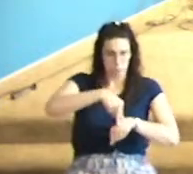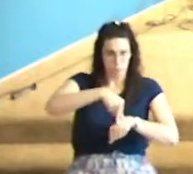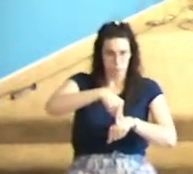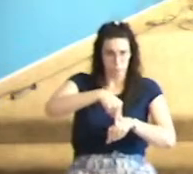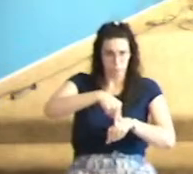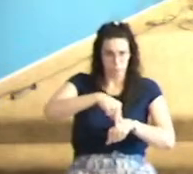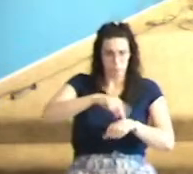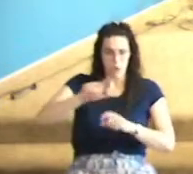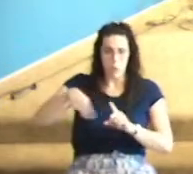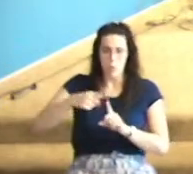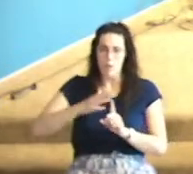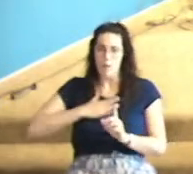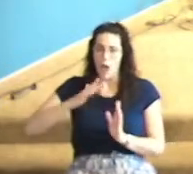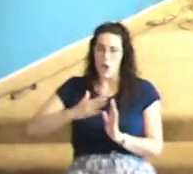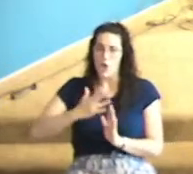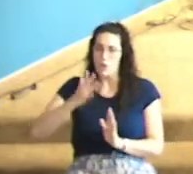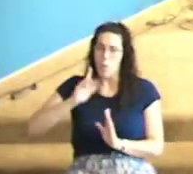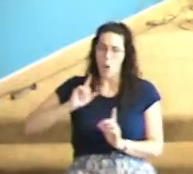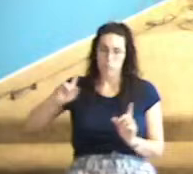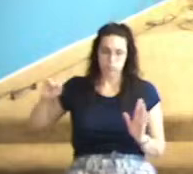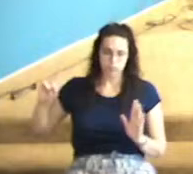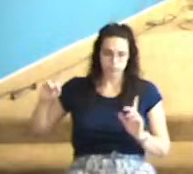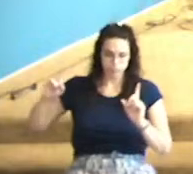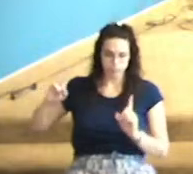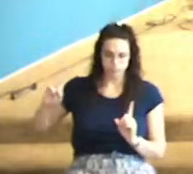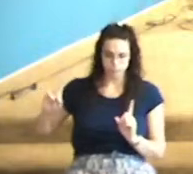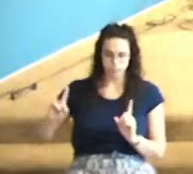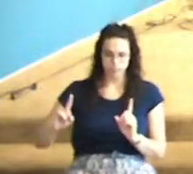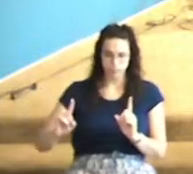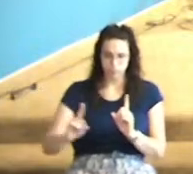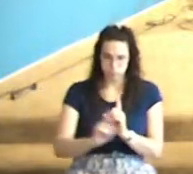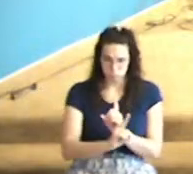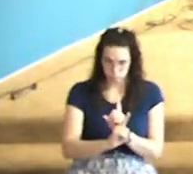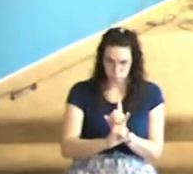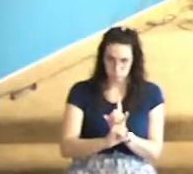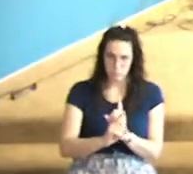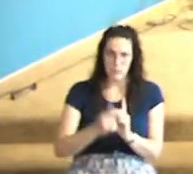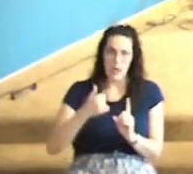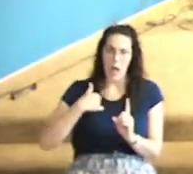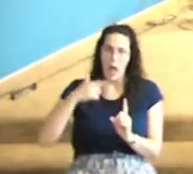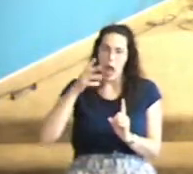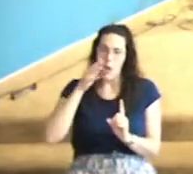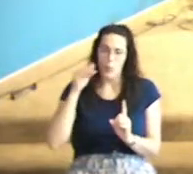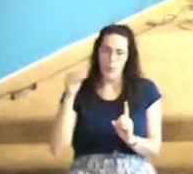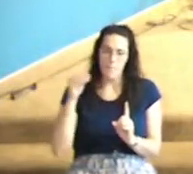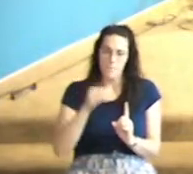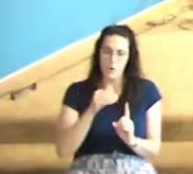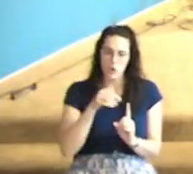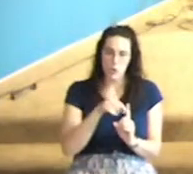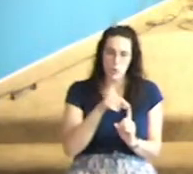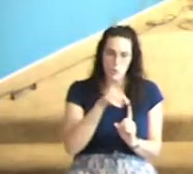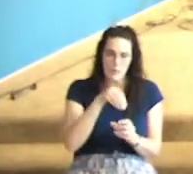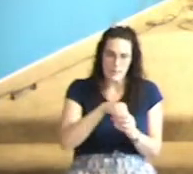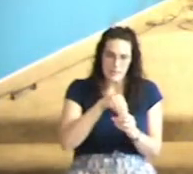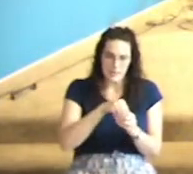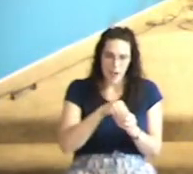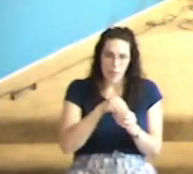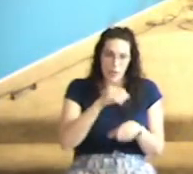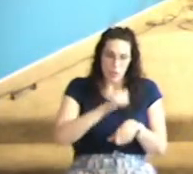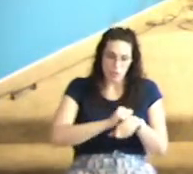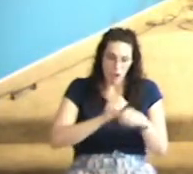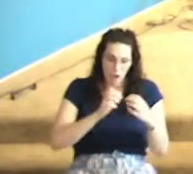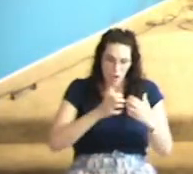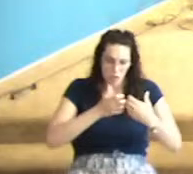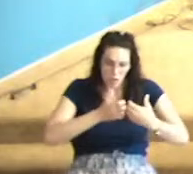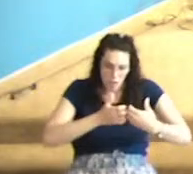my glory passes by, hang on to that again, I will put you in the cleft in the rock, cover you with